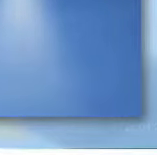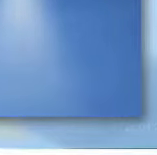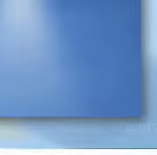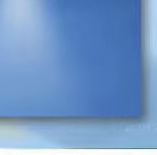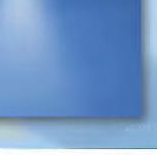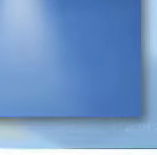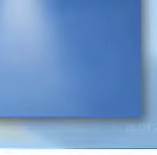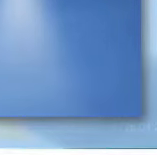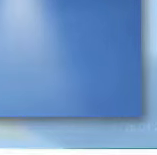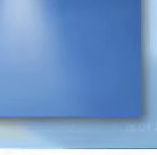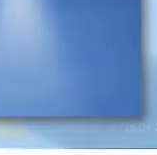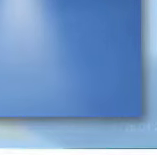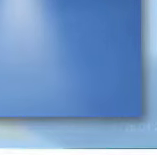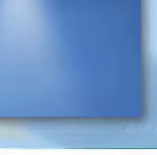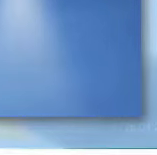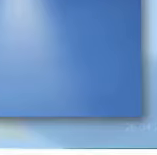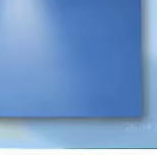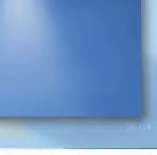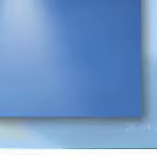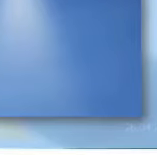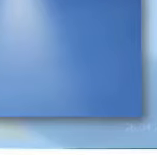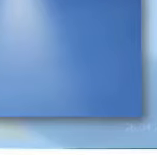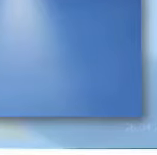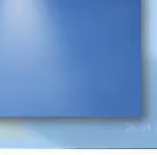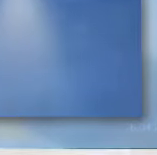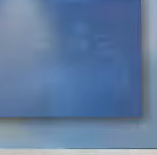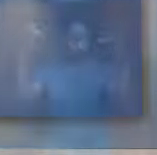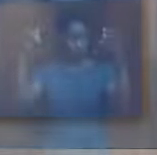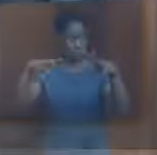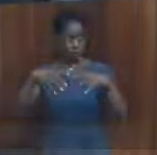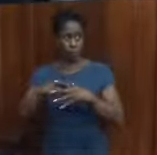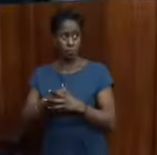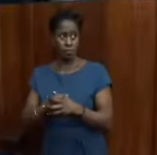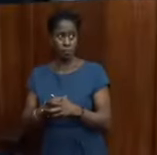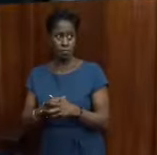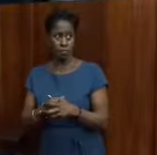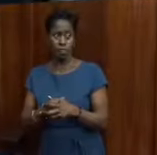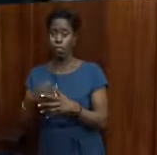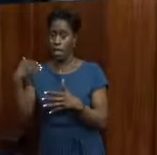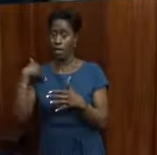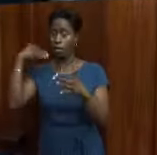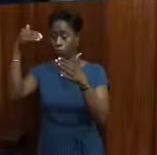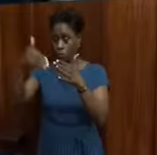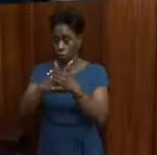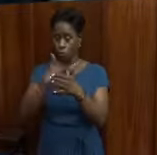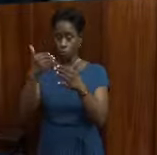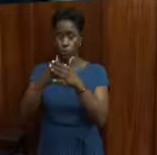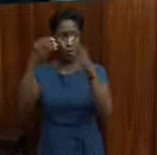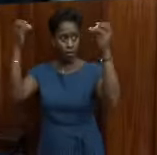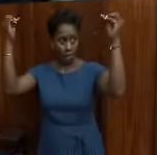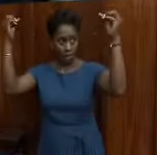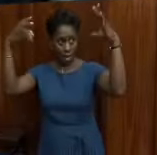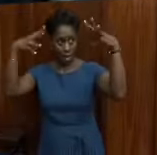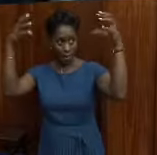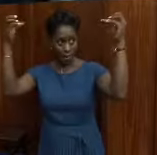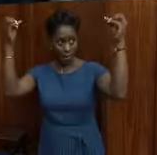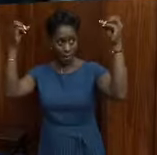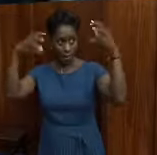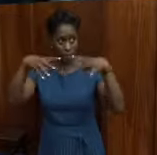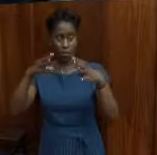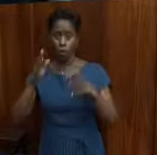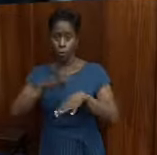loan component to replace high energy sodium lights with 25,000